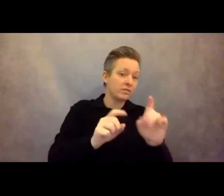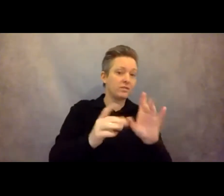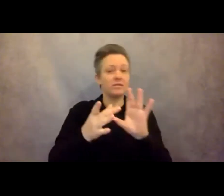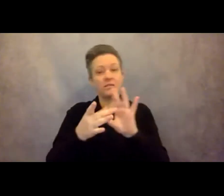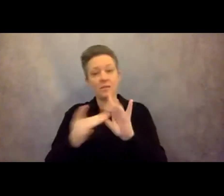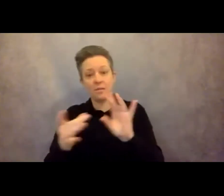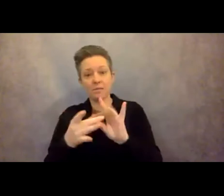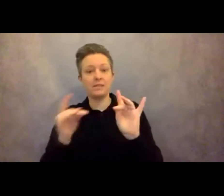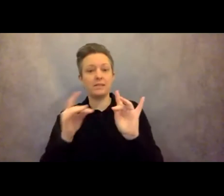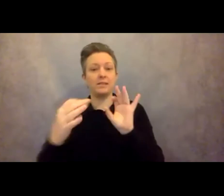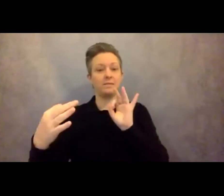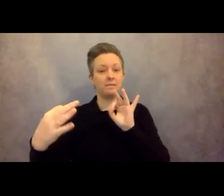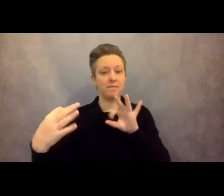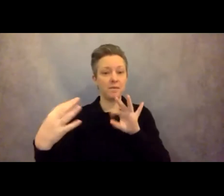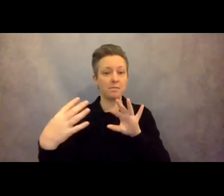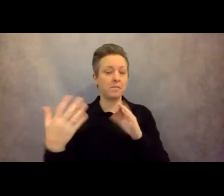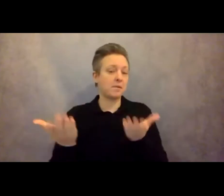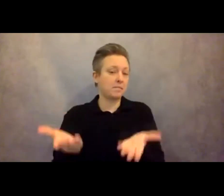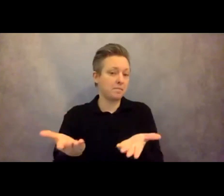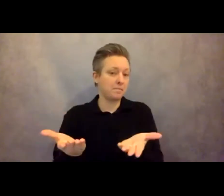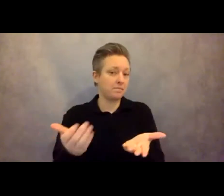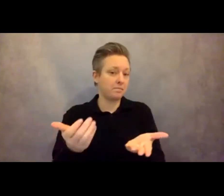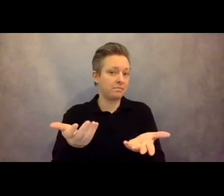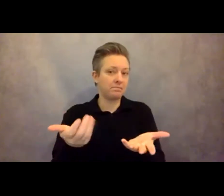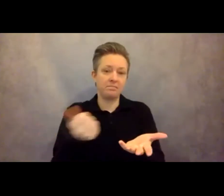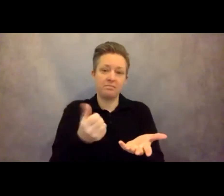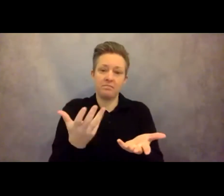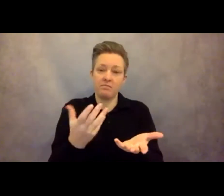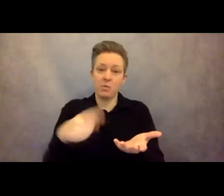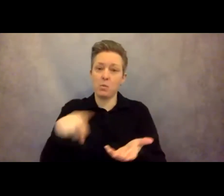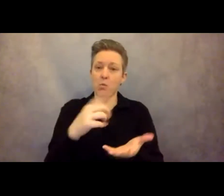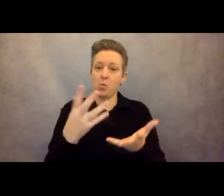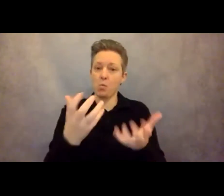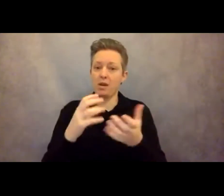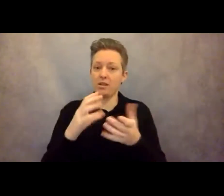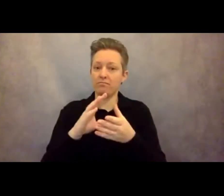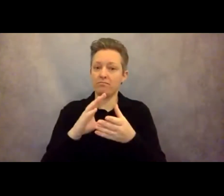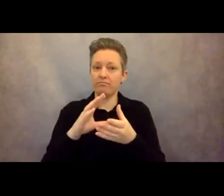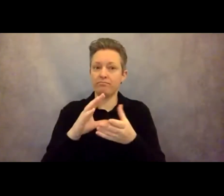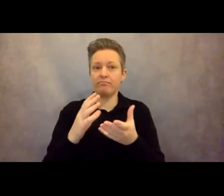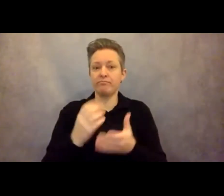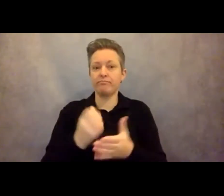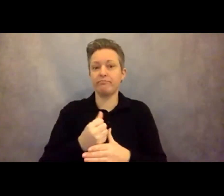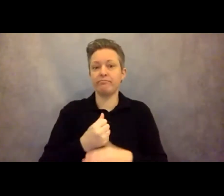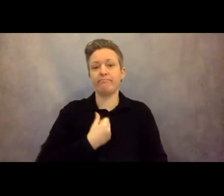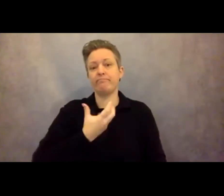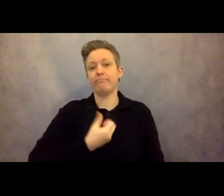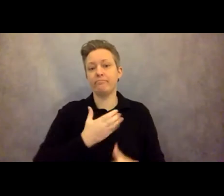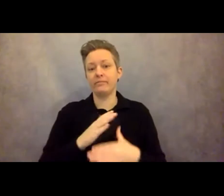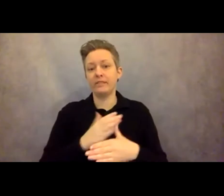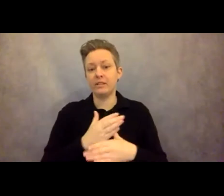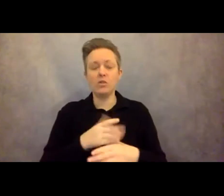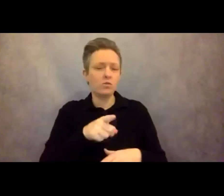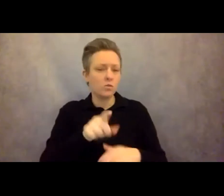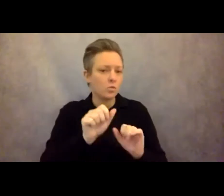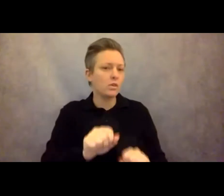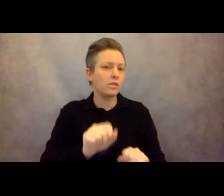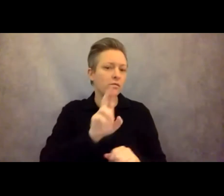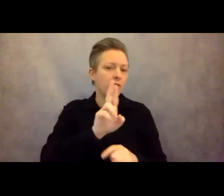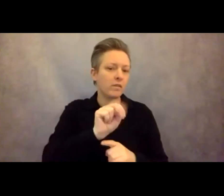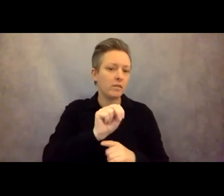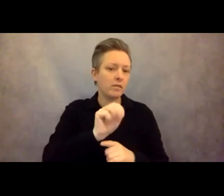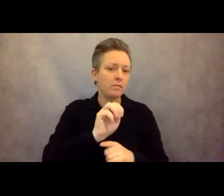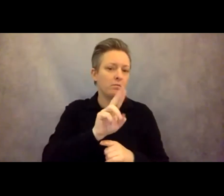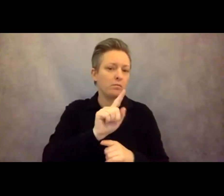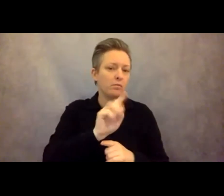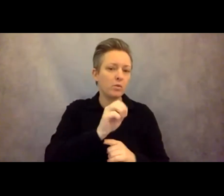that they want to share with the group, or just thoughts that they want to share while I pull these questions up. And you can take yourselves off of mute or put it in